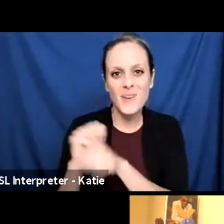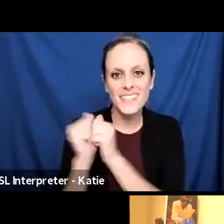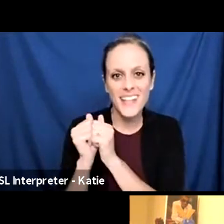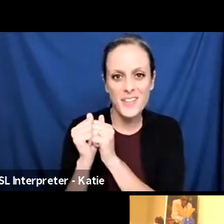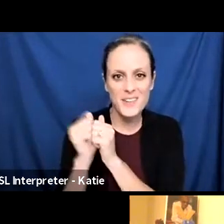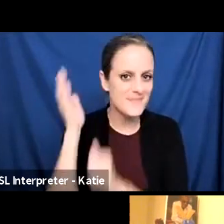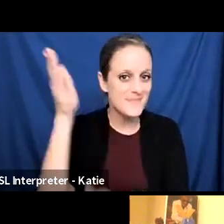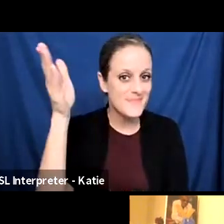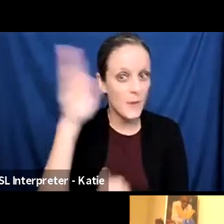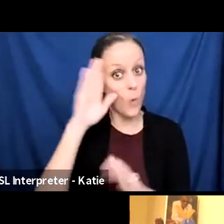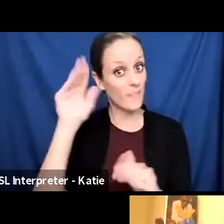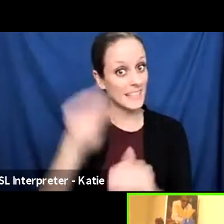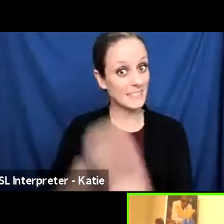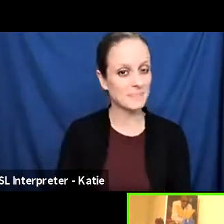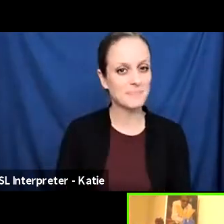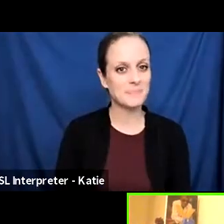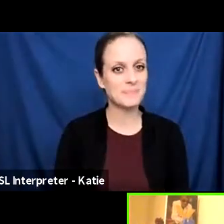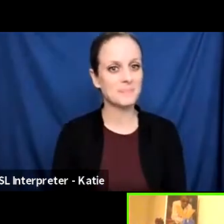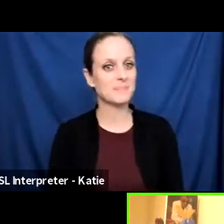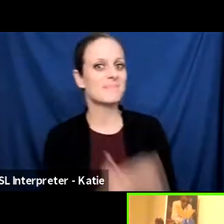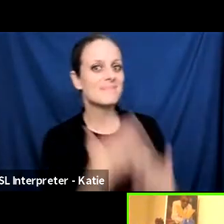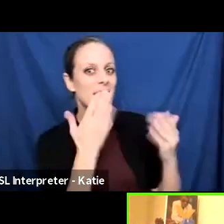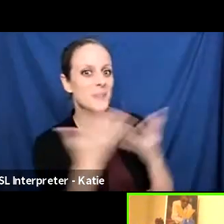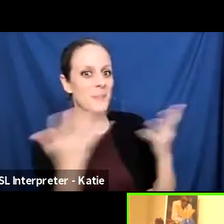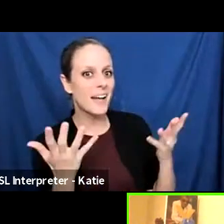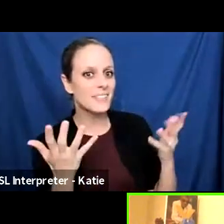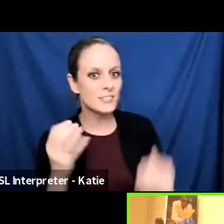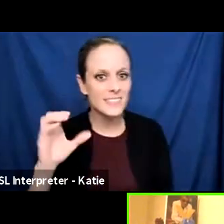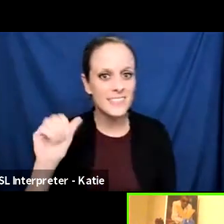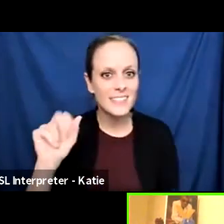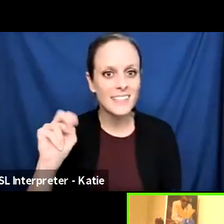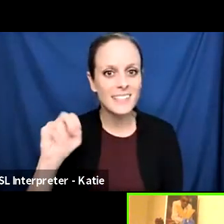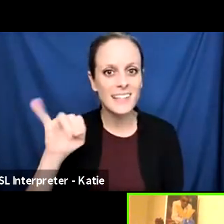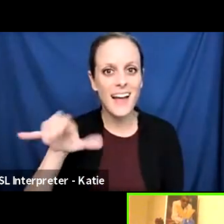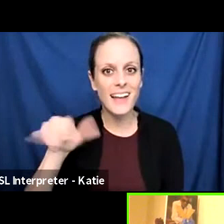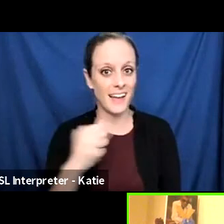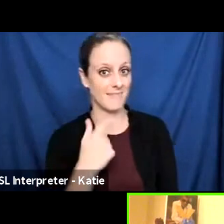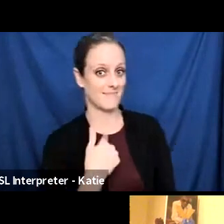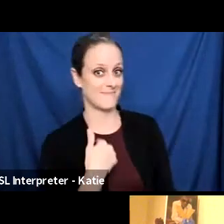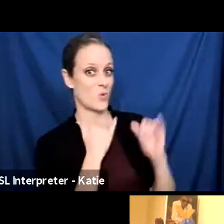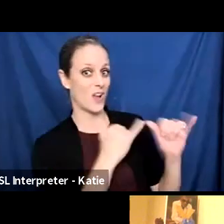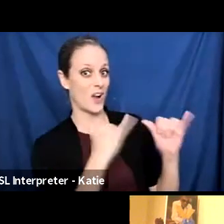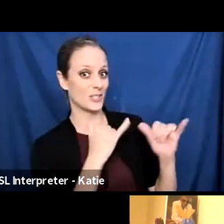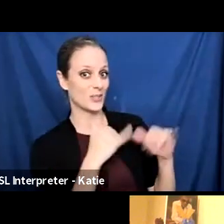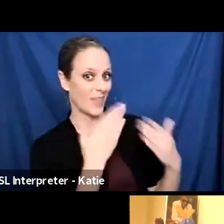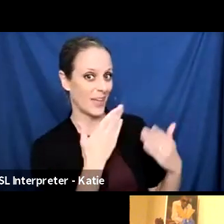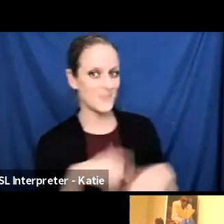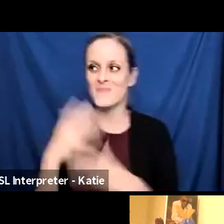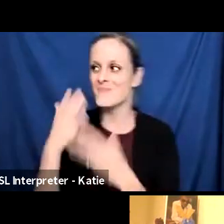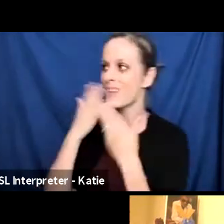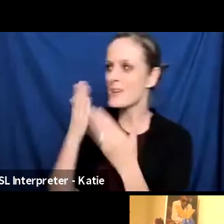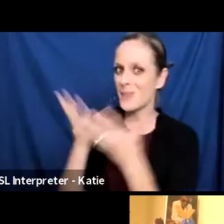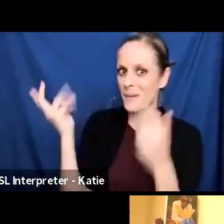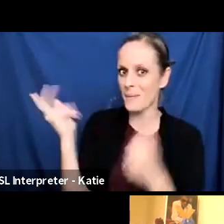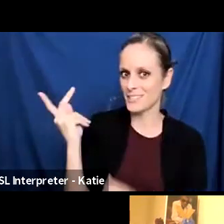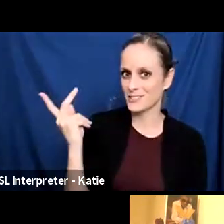together, hopefully. Thank you so much. We are as well. Thank you so very much.